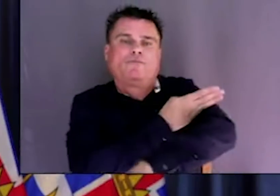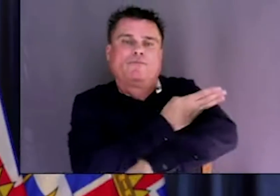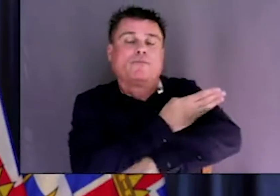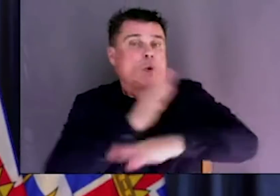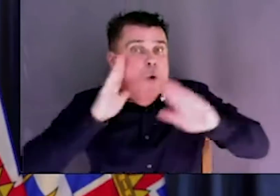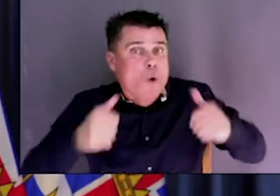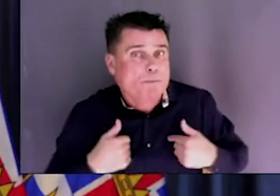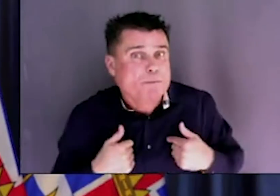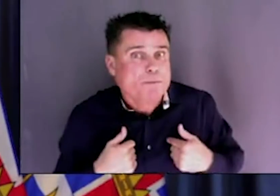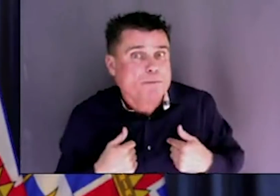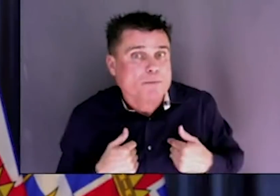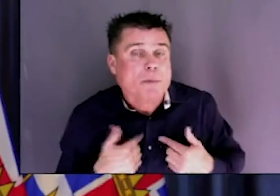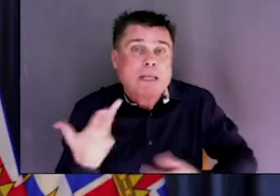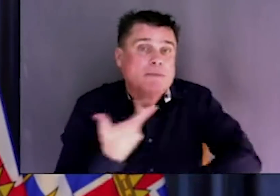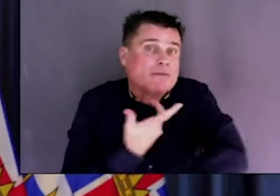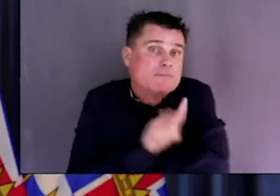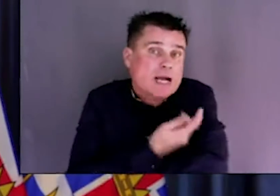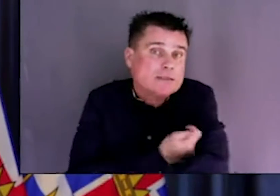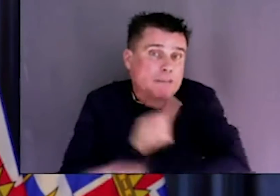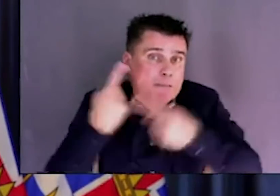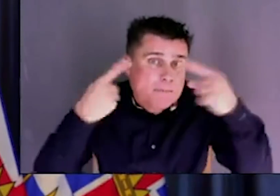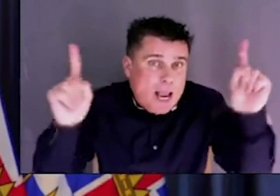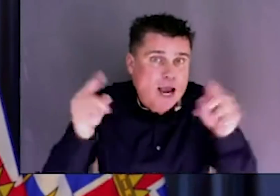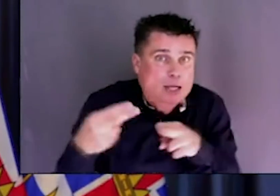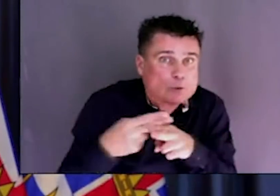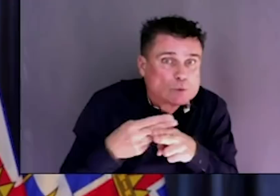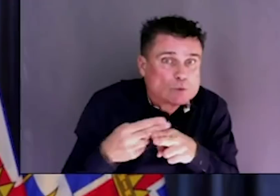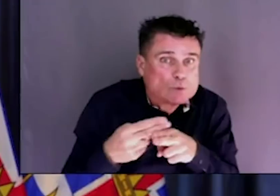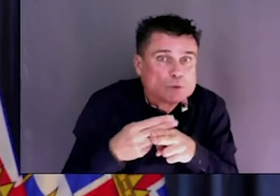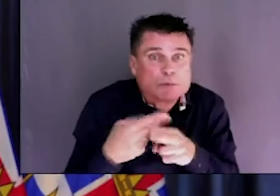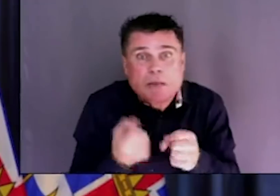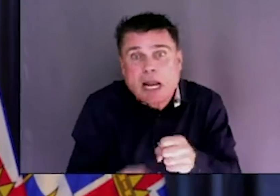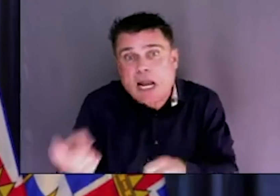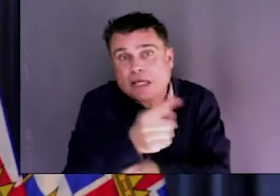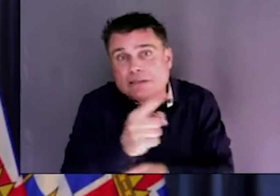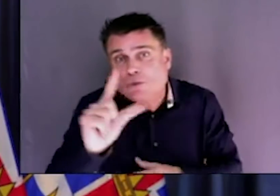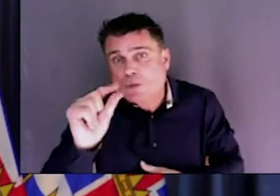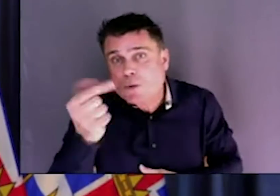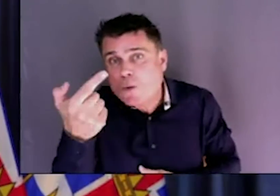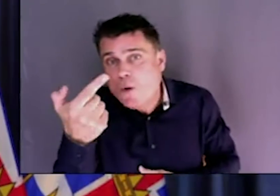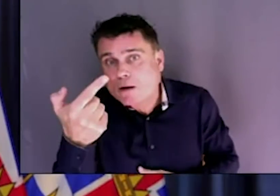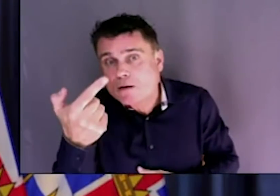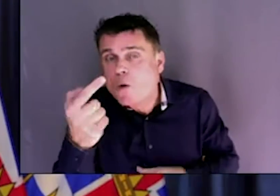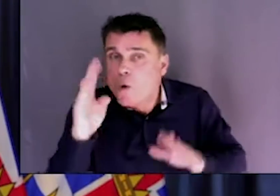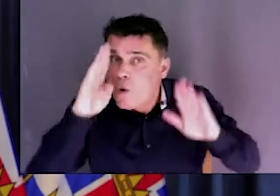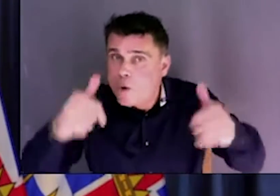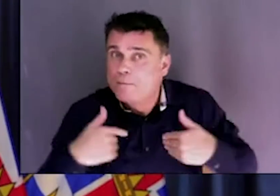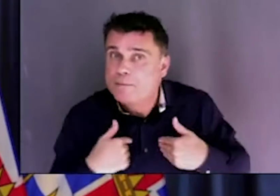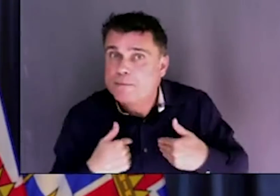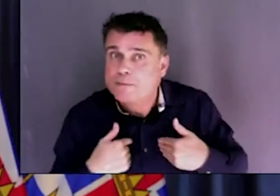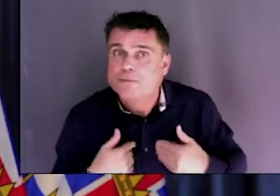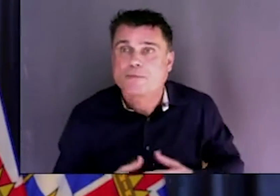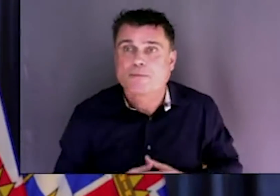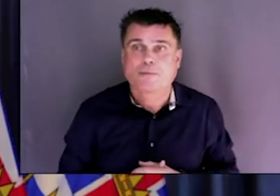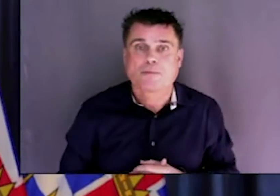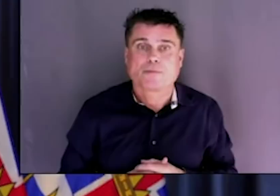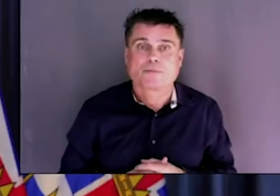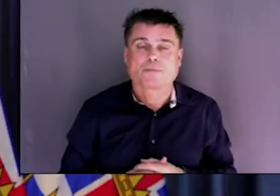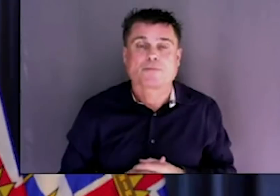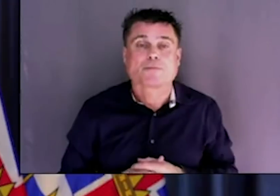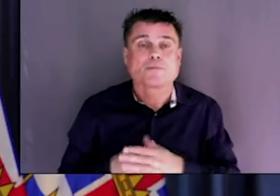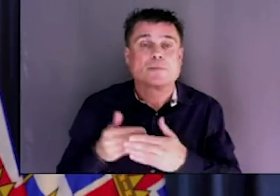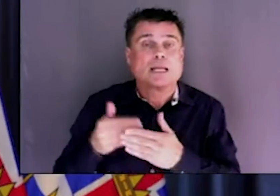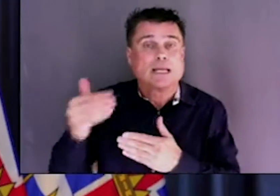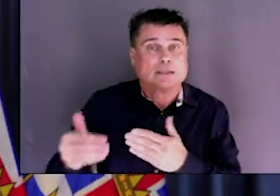follow-up? Yes, thanks. Many of the latest restrictions were set to be in place until at least December 7th. Is